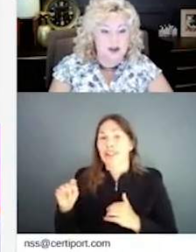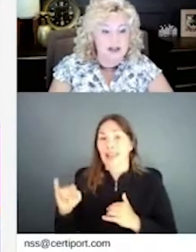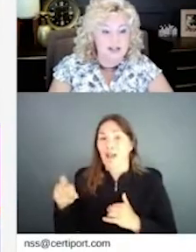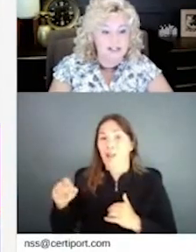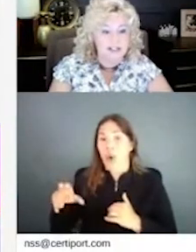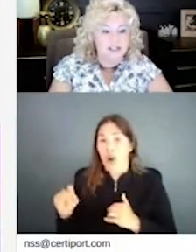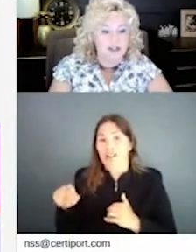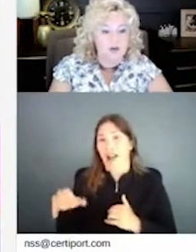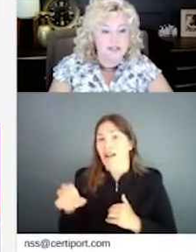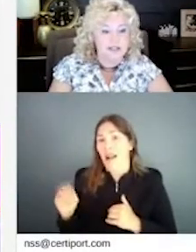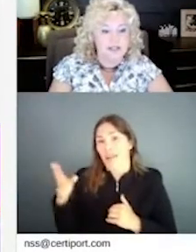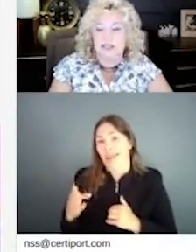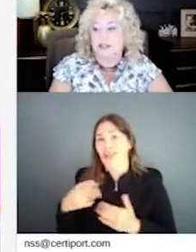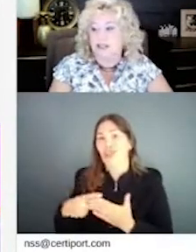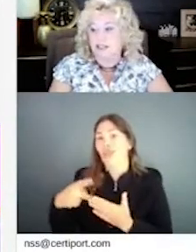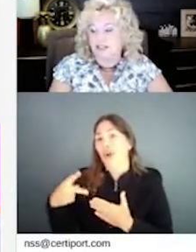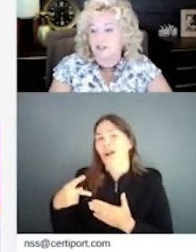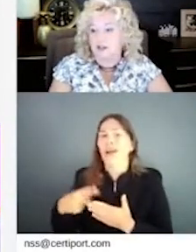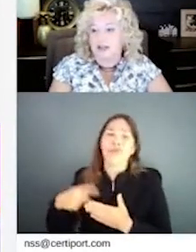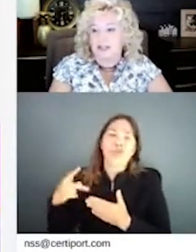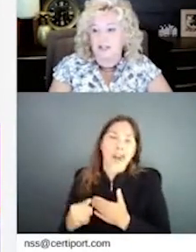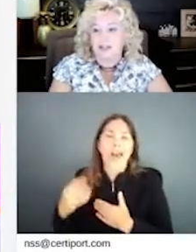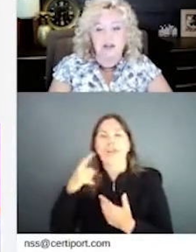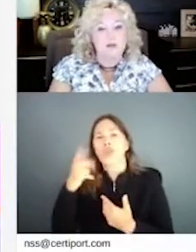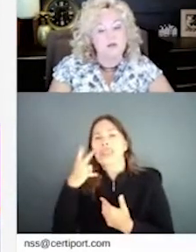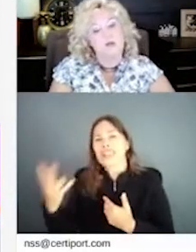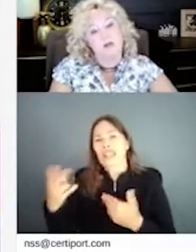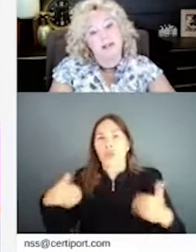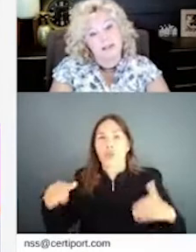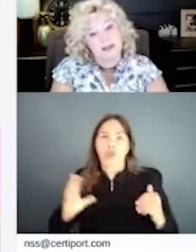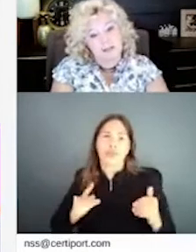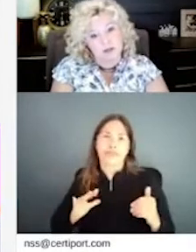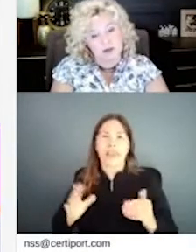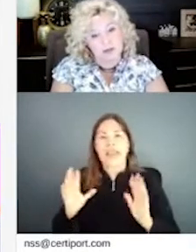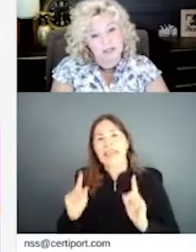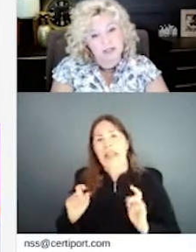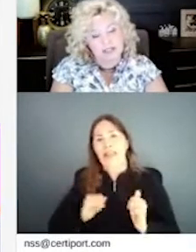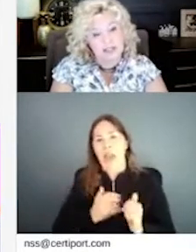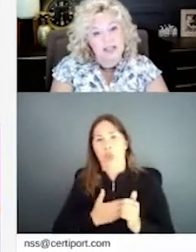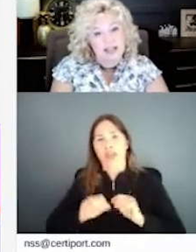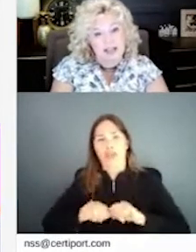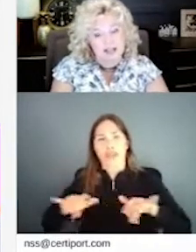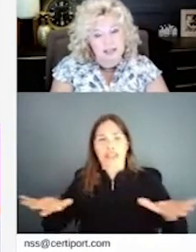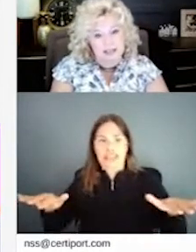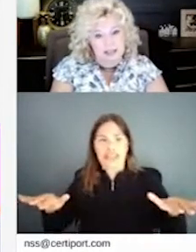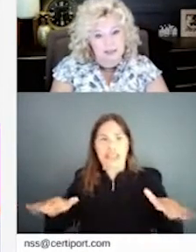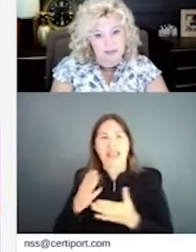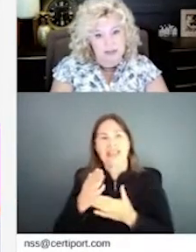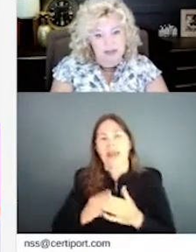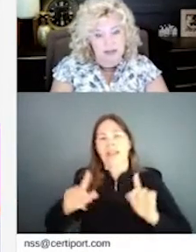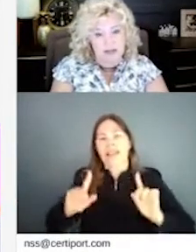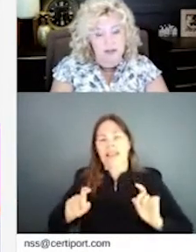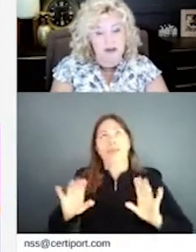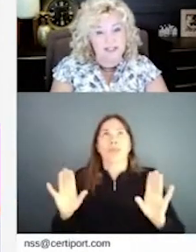certiport.com/products, you'll always see the latest and greatest exams that we've released and the exams